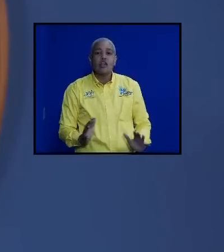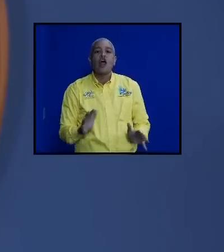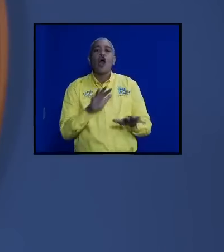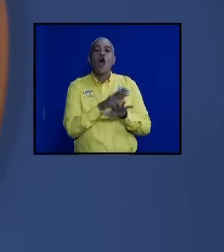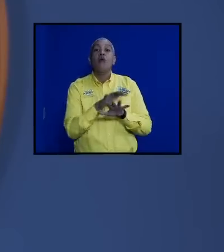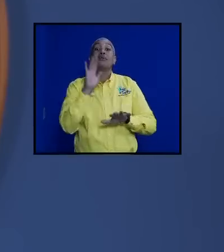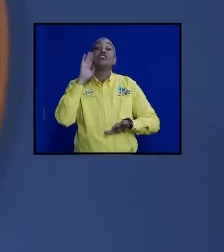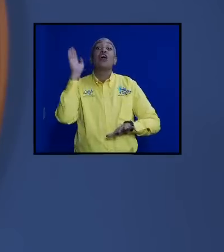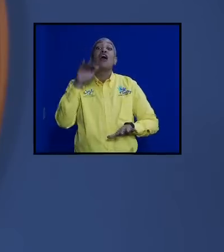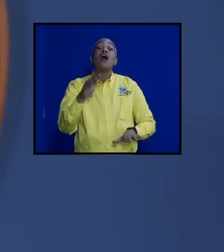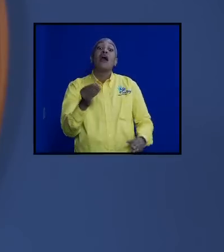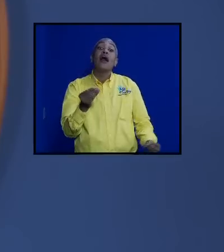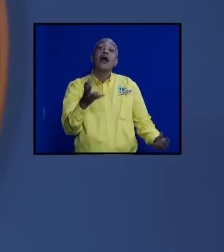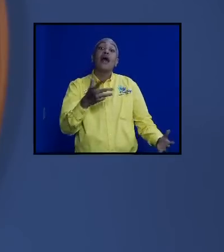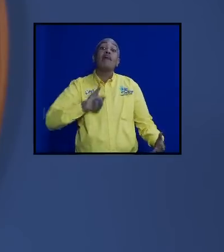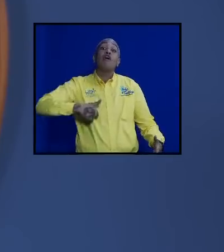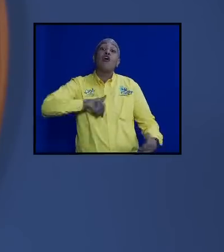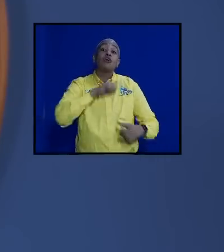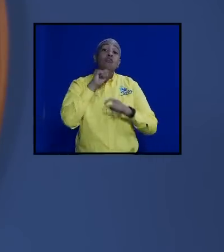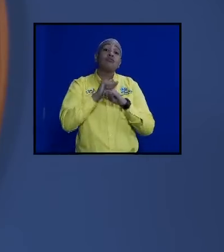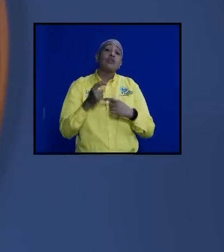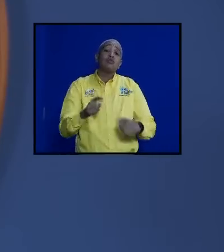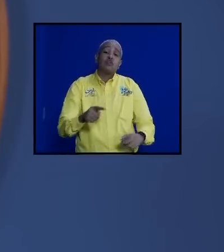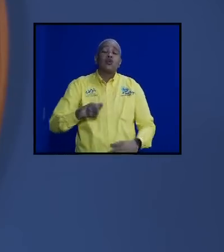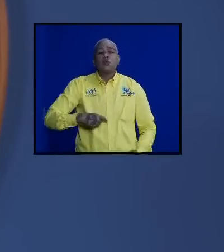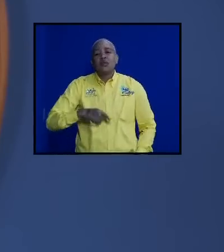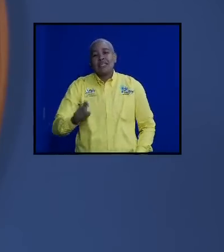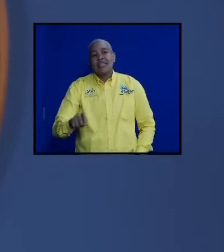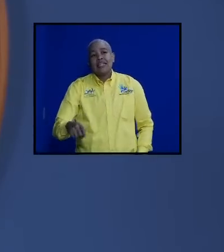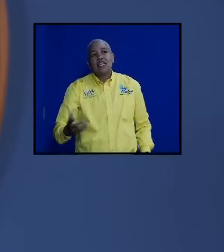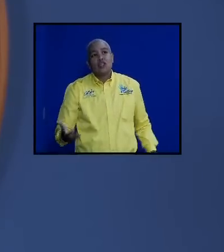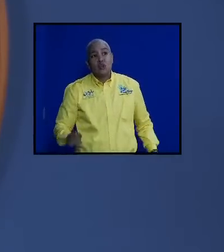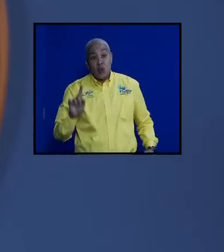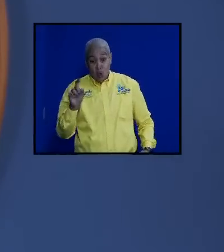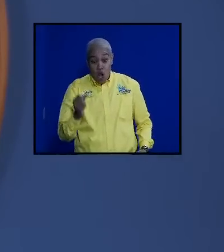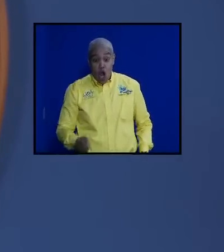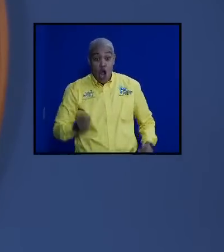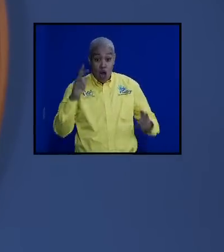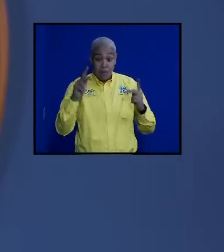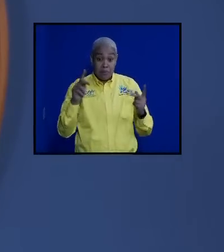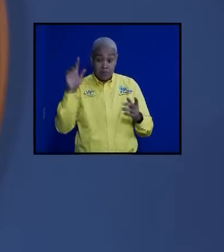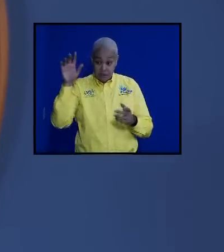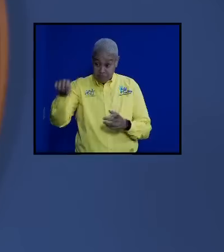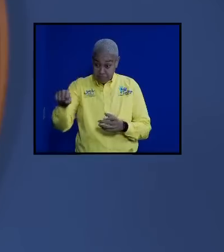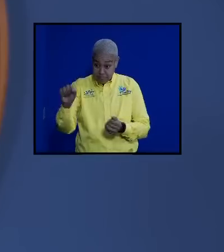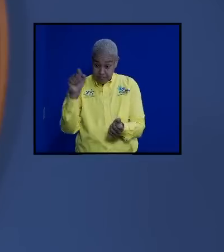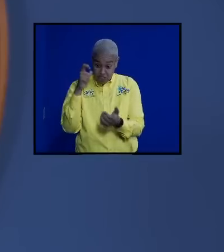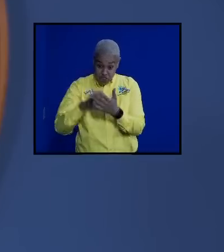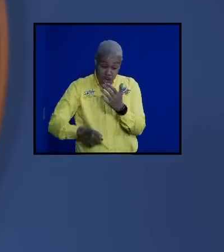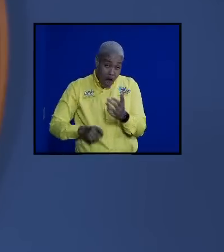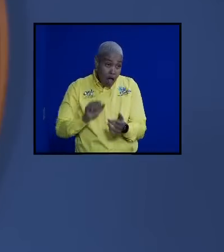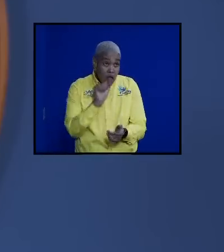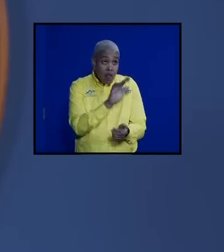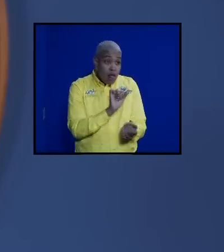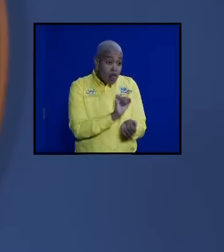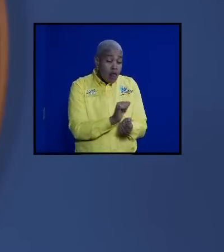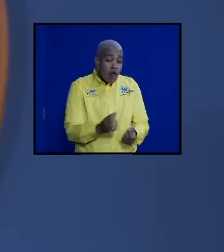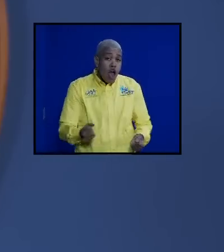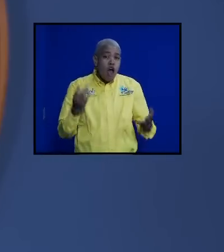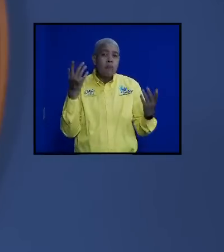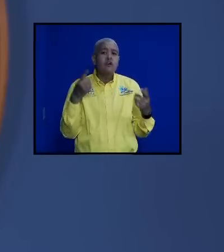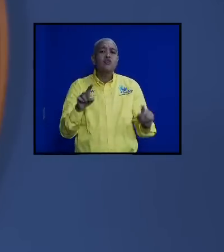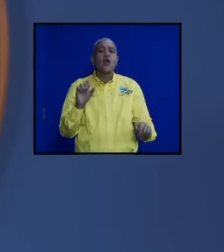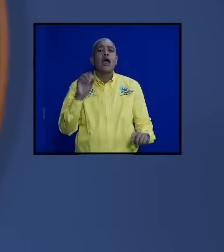of all of that gives us the results we need. So the question was how many of those people were charged. During the period of state of